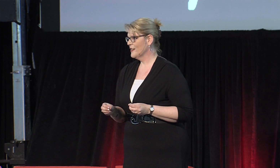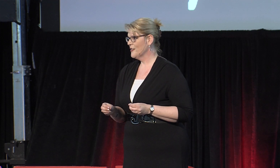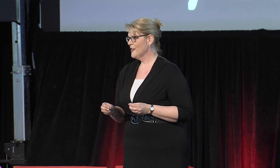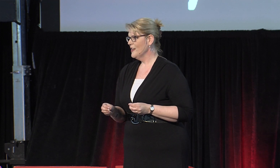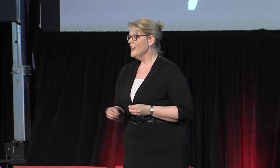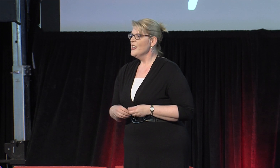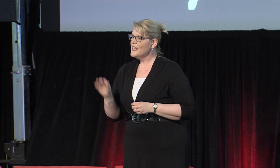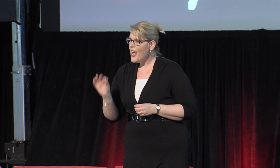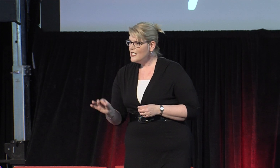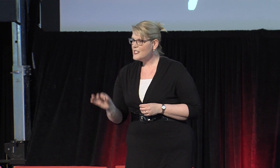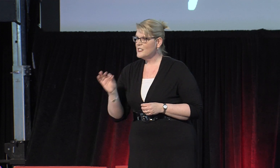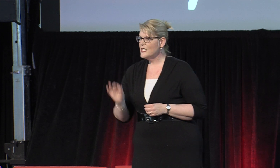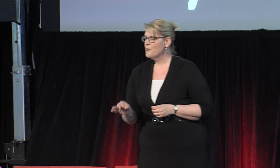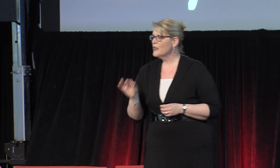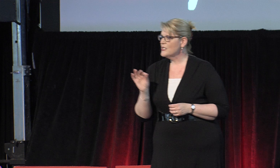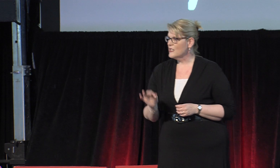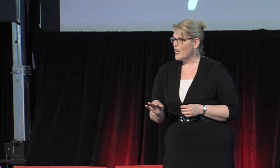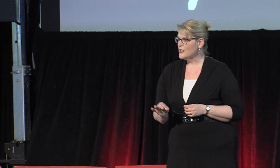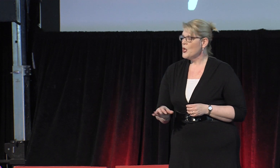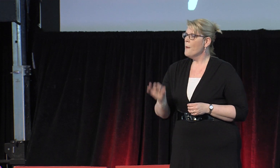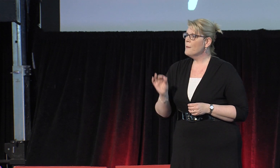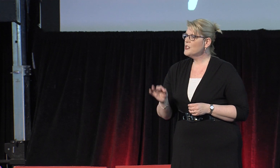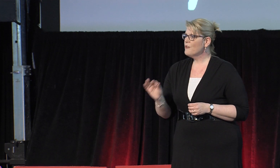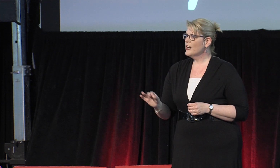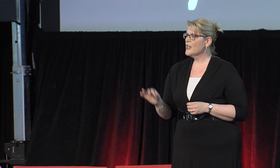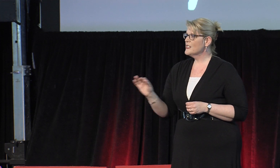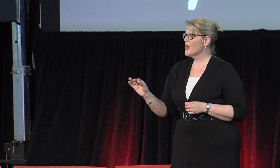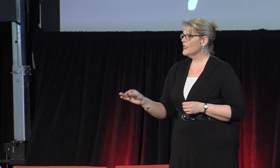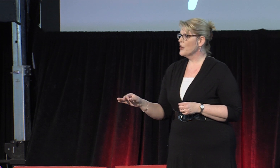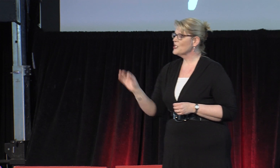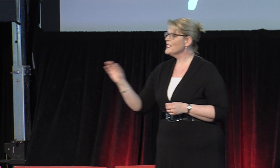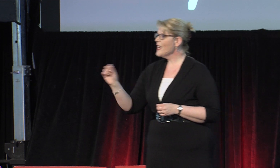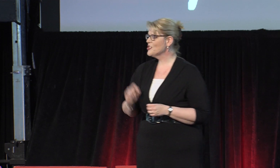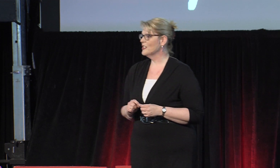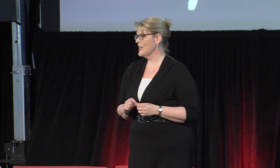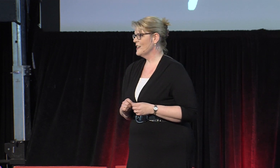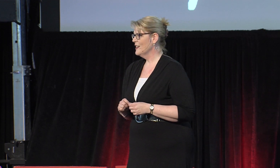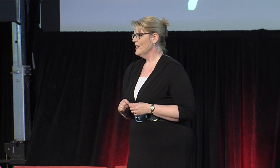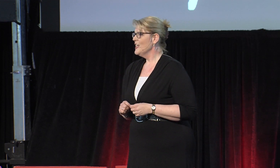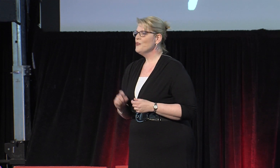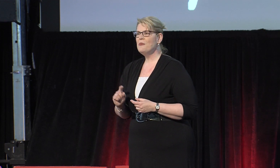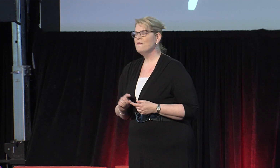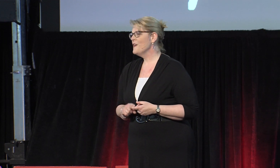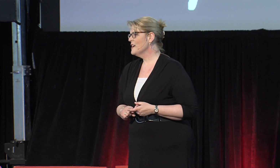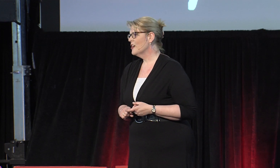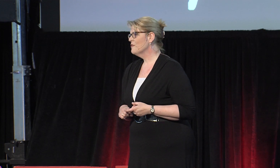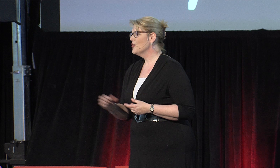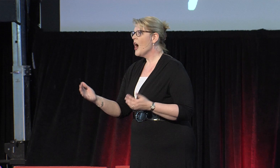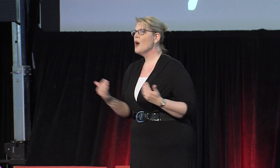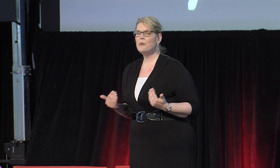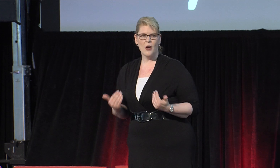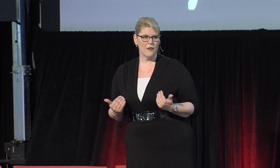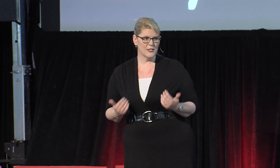perk. Canada's accessibility laws must recognize sign language nationally. It would be fatal